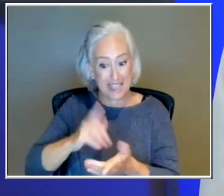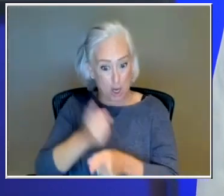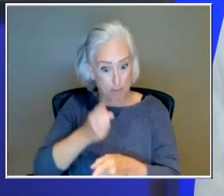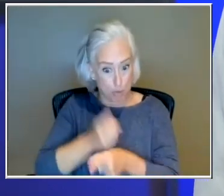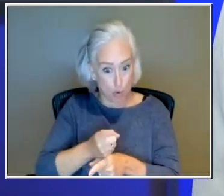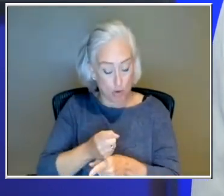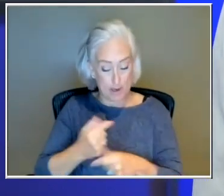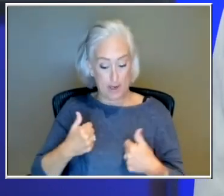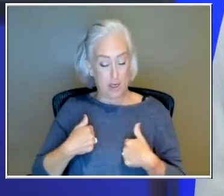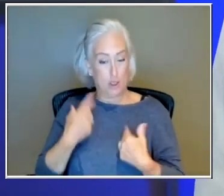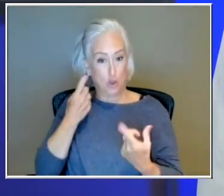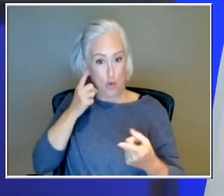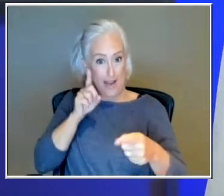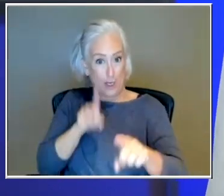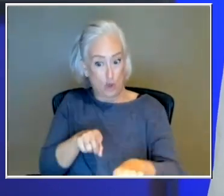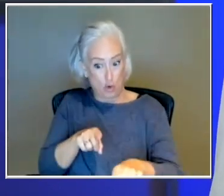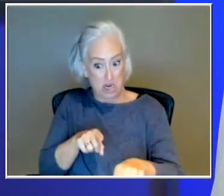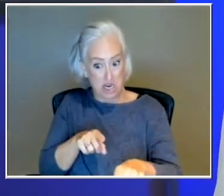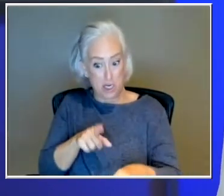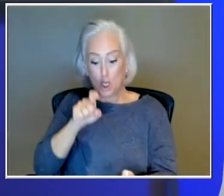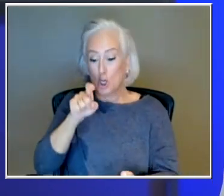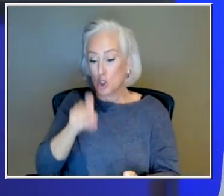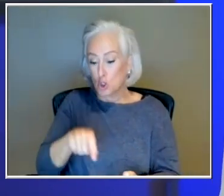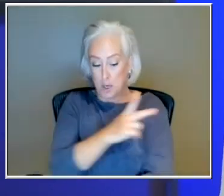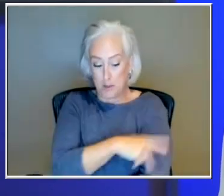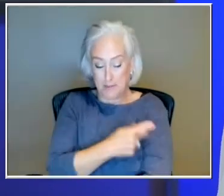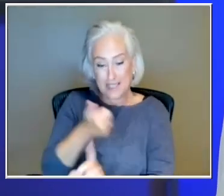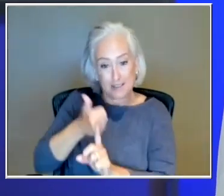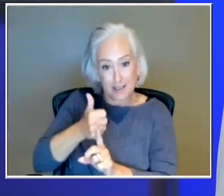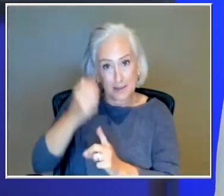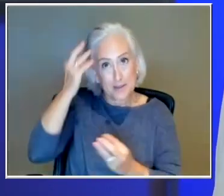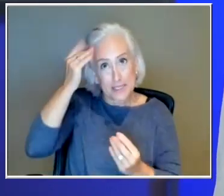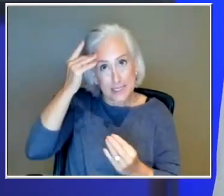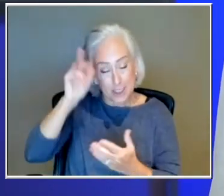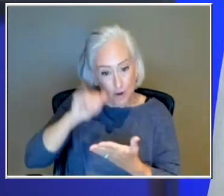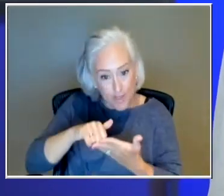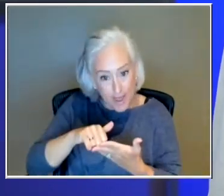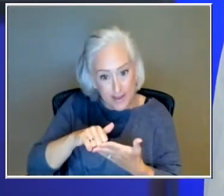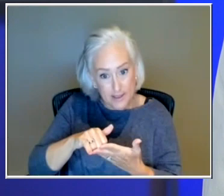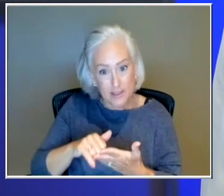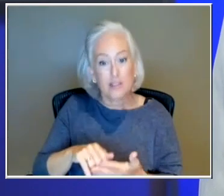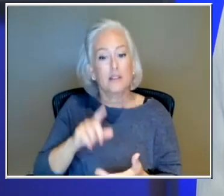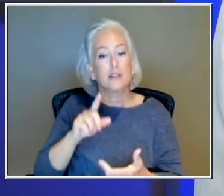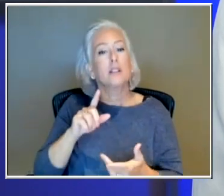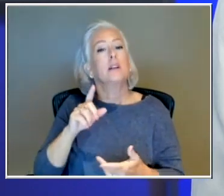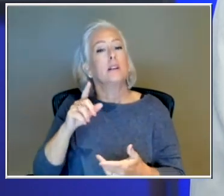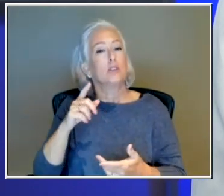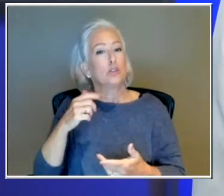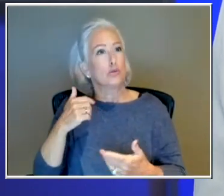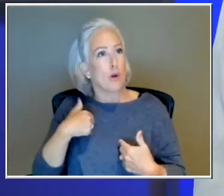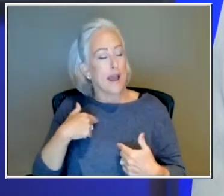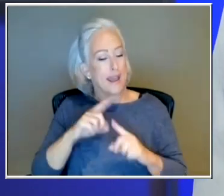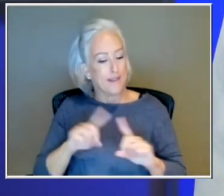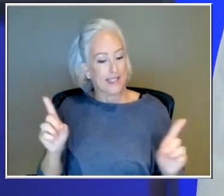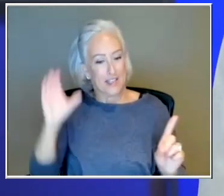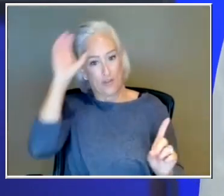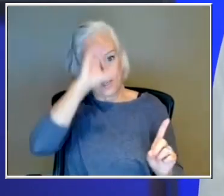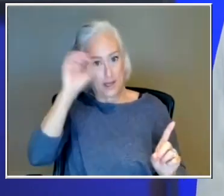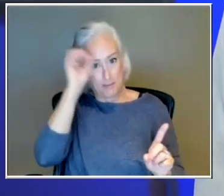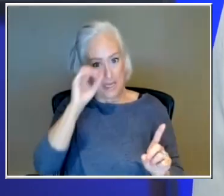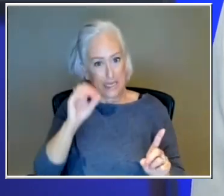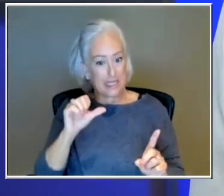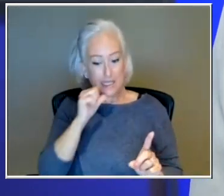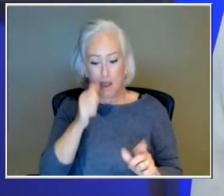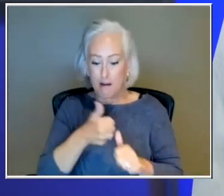they should reasonably consider, in which case we'll have a conversation about it? Or do I have a different opinion? Do I think that it's not within the guidelines, not